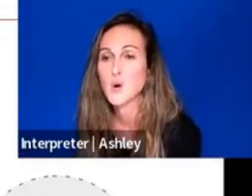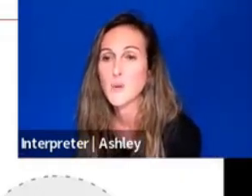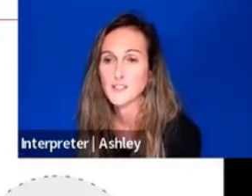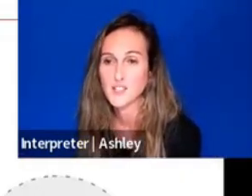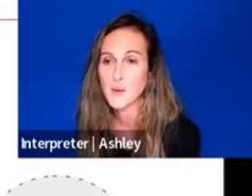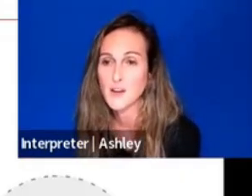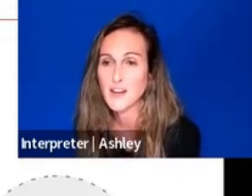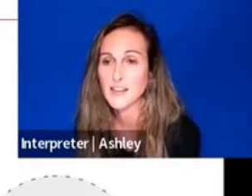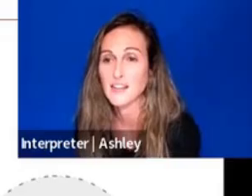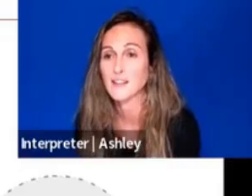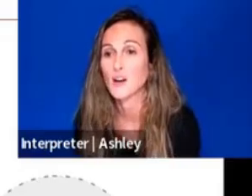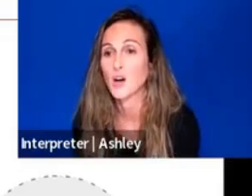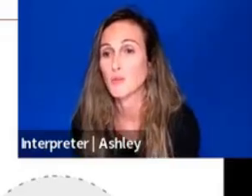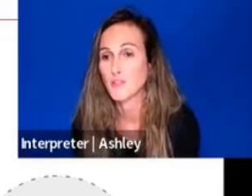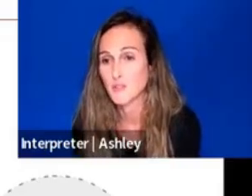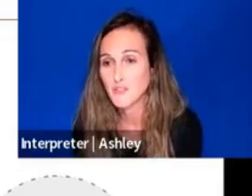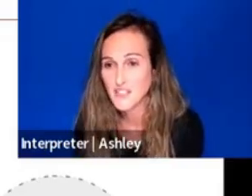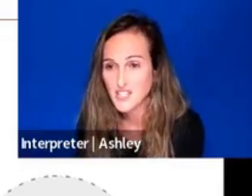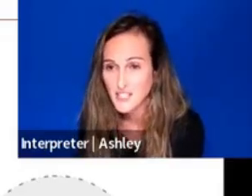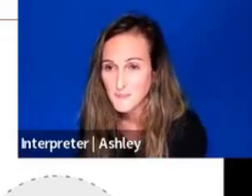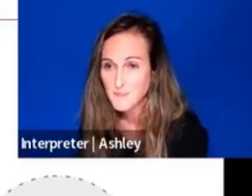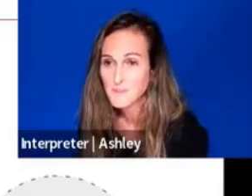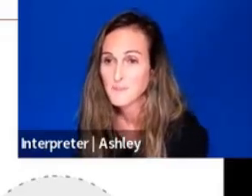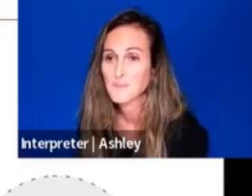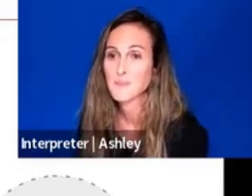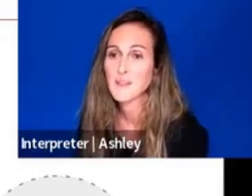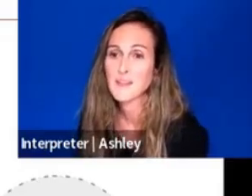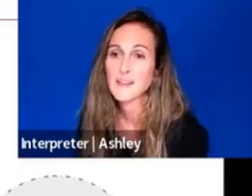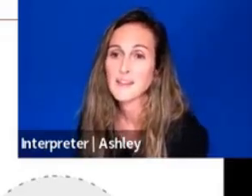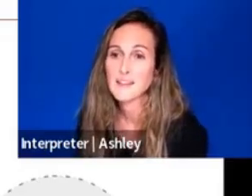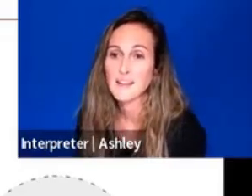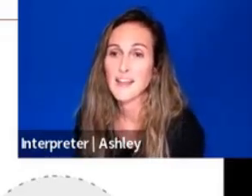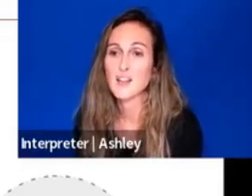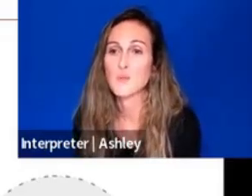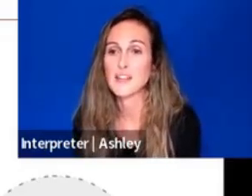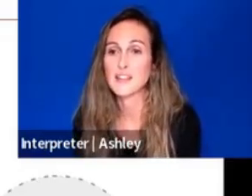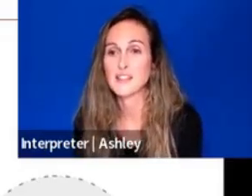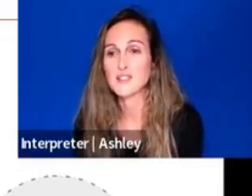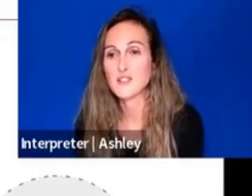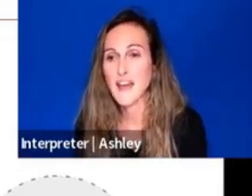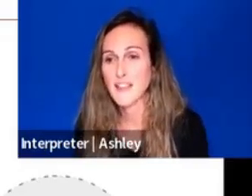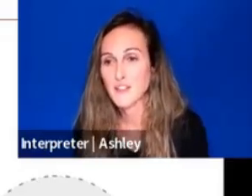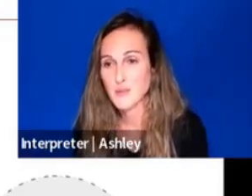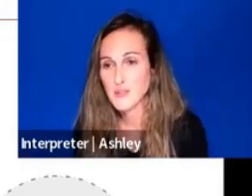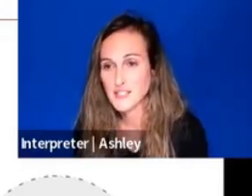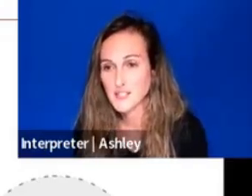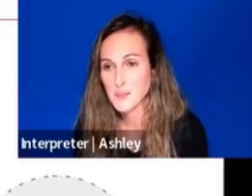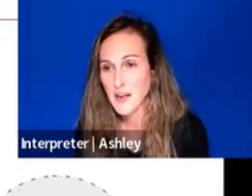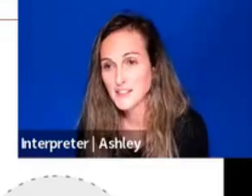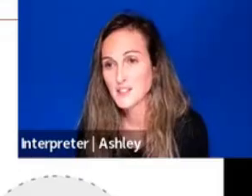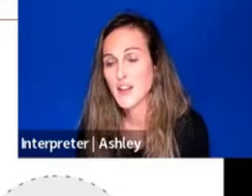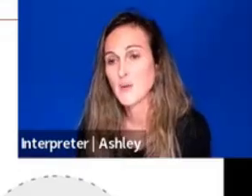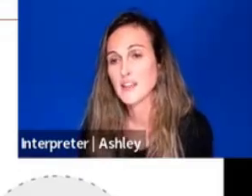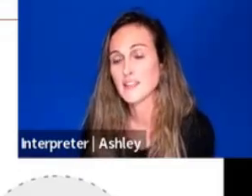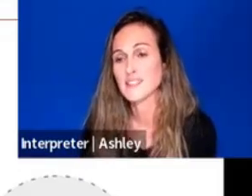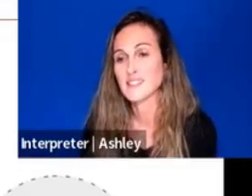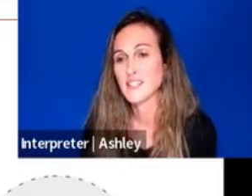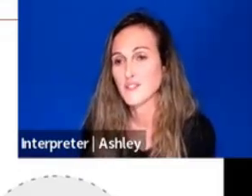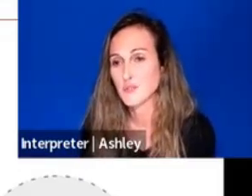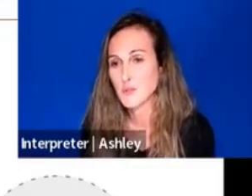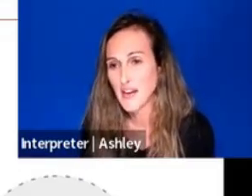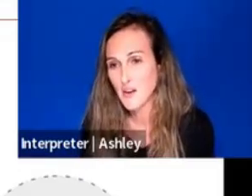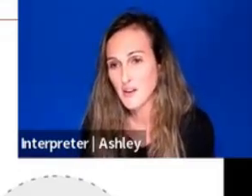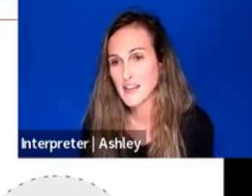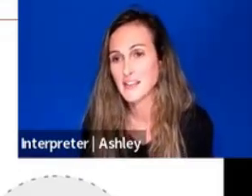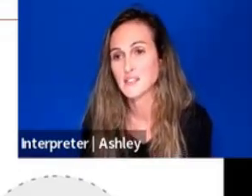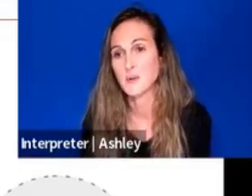can know what's going on in our peripheral vision. And we do that through this space so that we can see